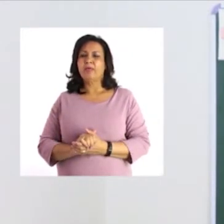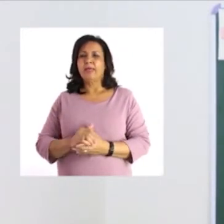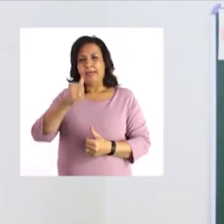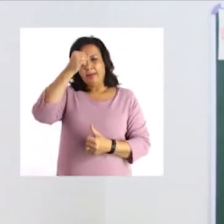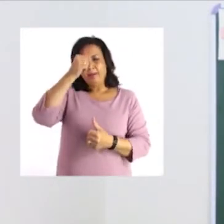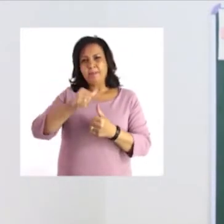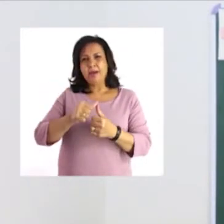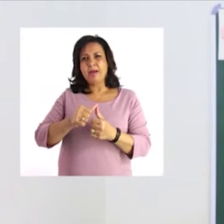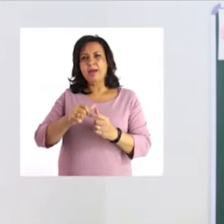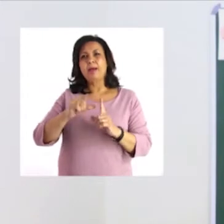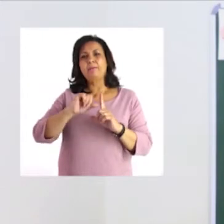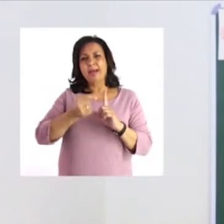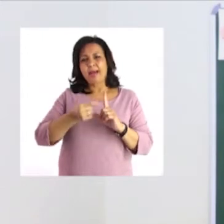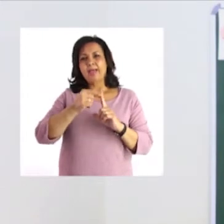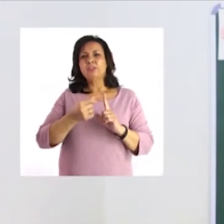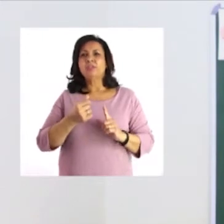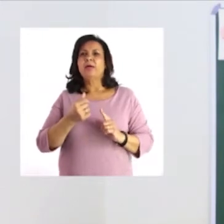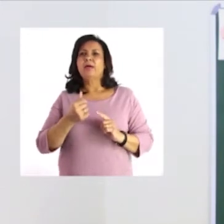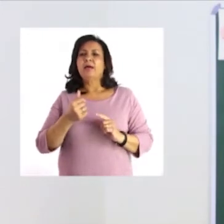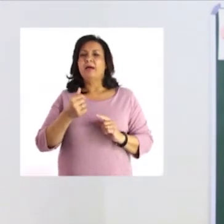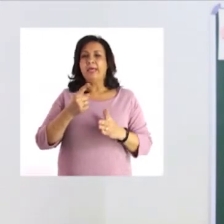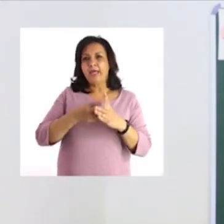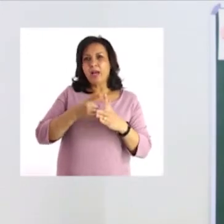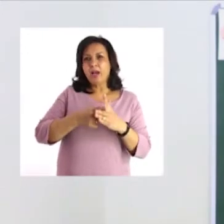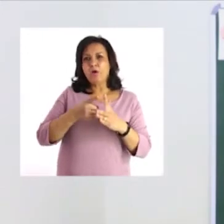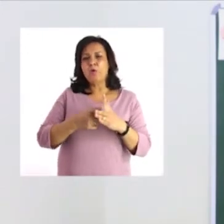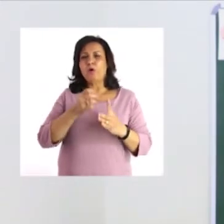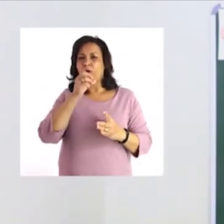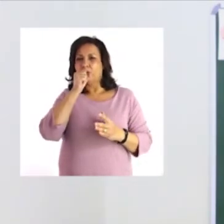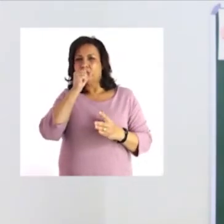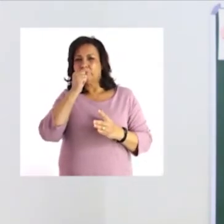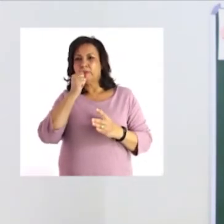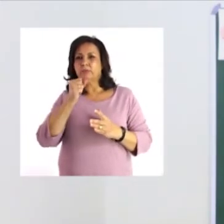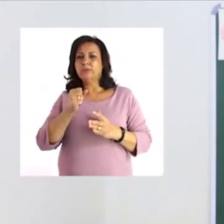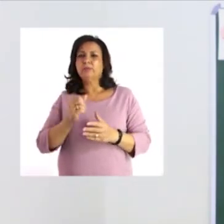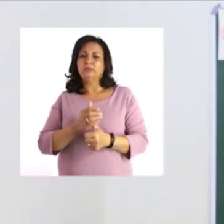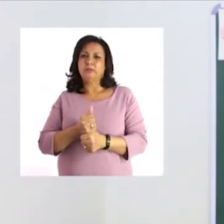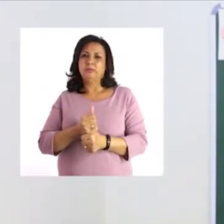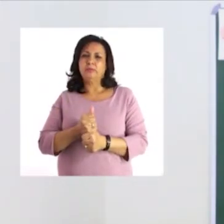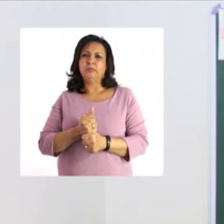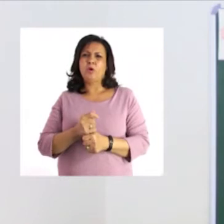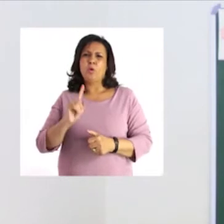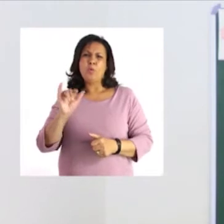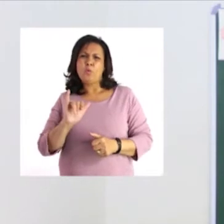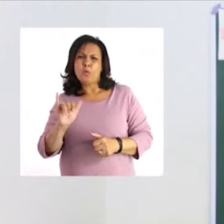and nectarines are orange. My friend, can you show me which ones are the